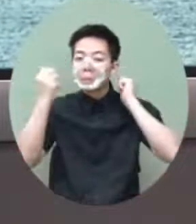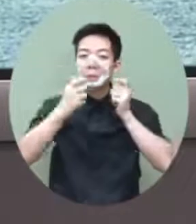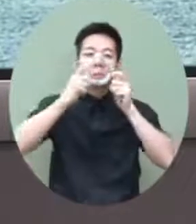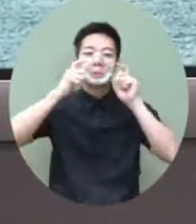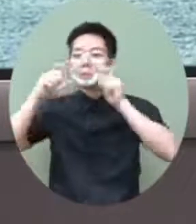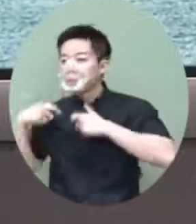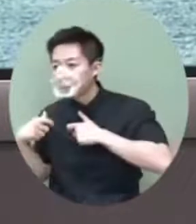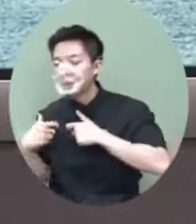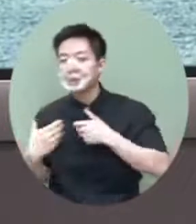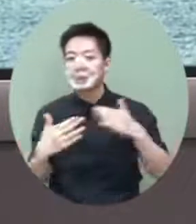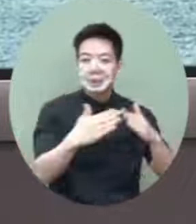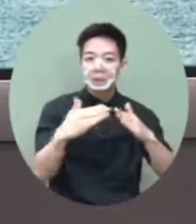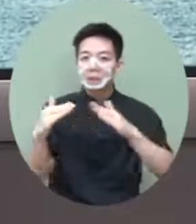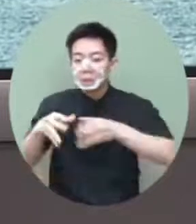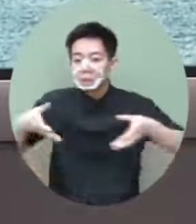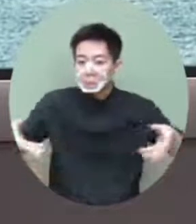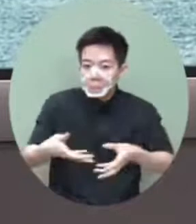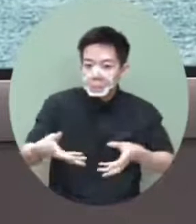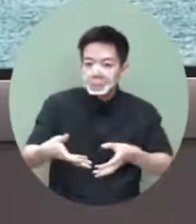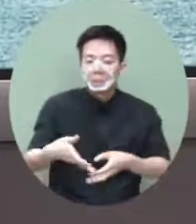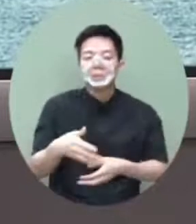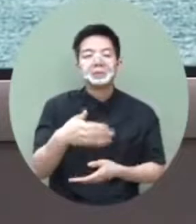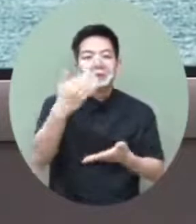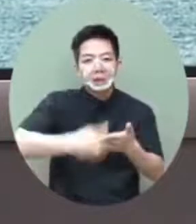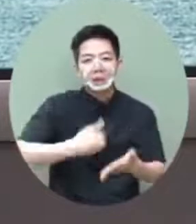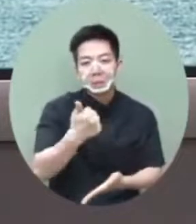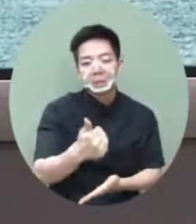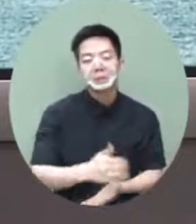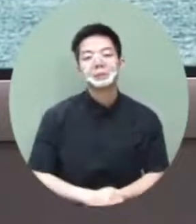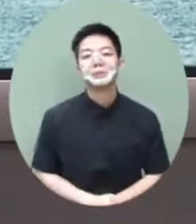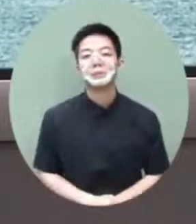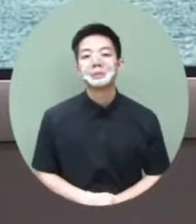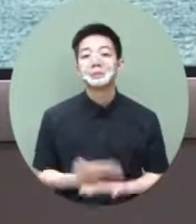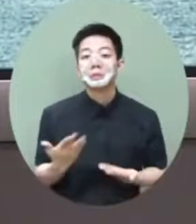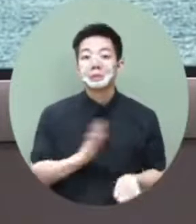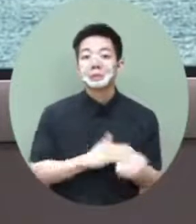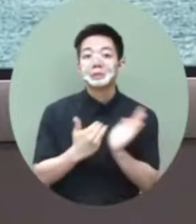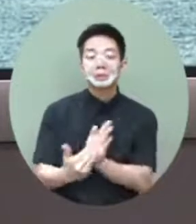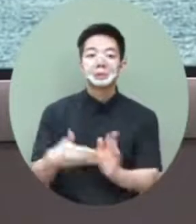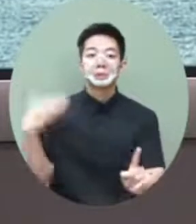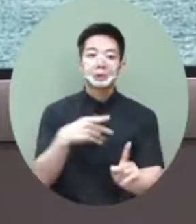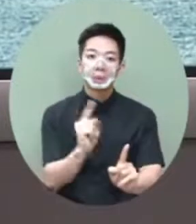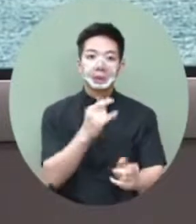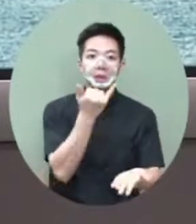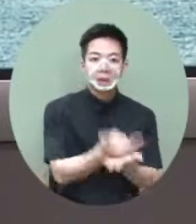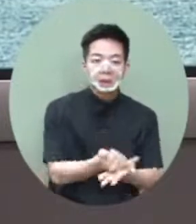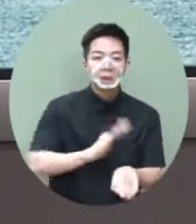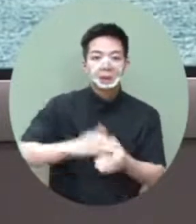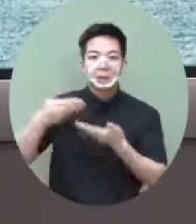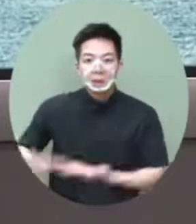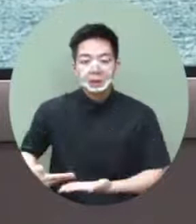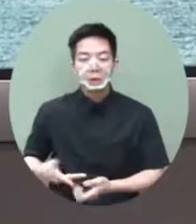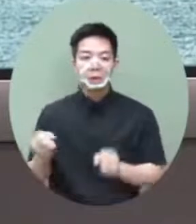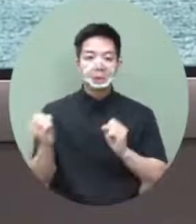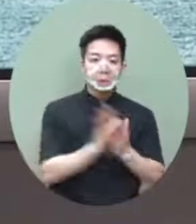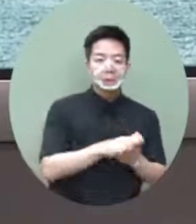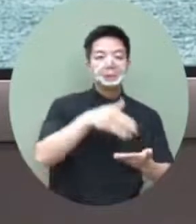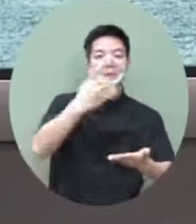guard down, and we should abide by all the restrictions and measures, and to avoid